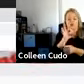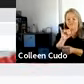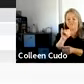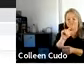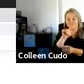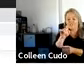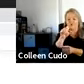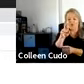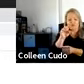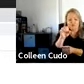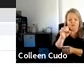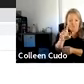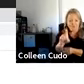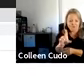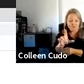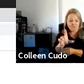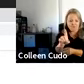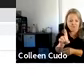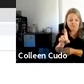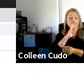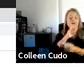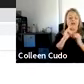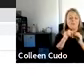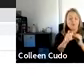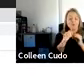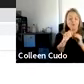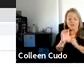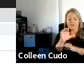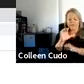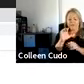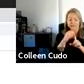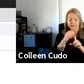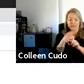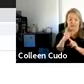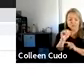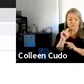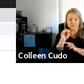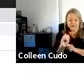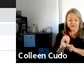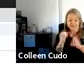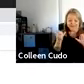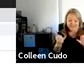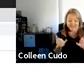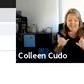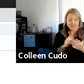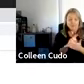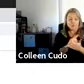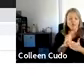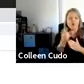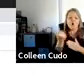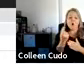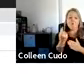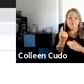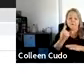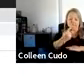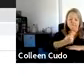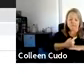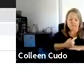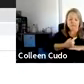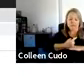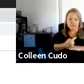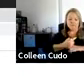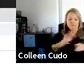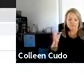with regards to the case rate for this particular week. There'll always be a date to identify when